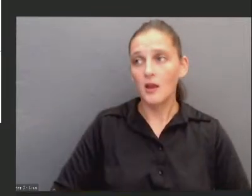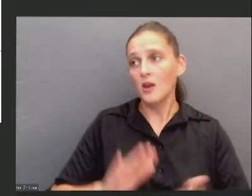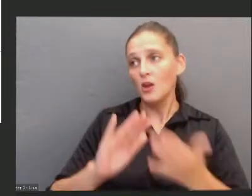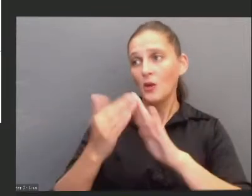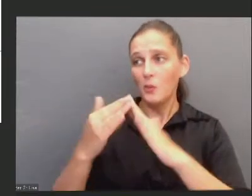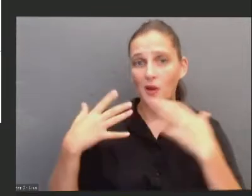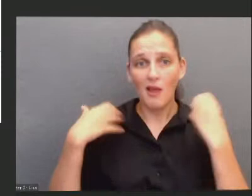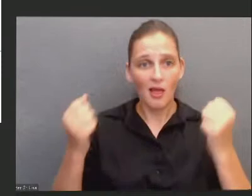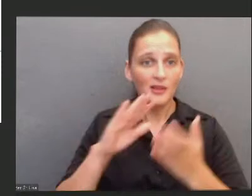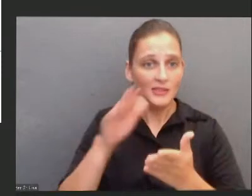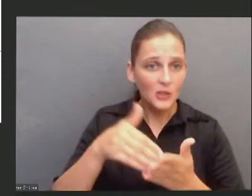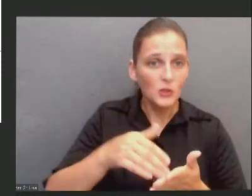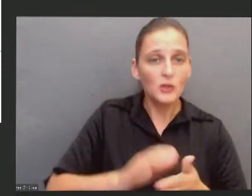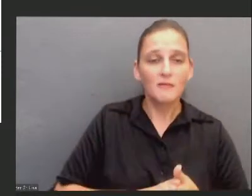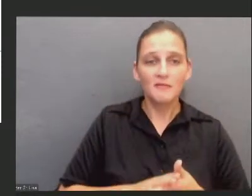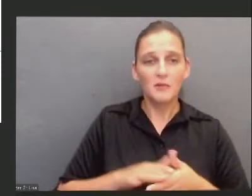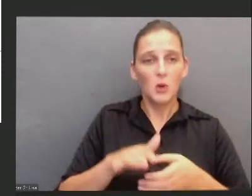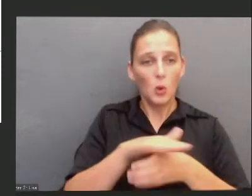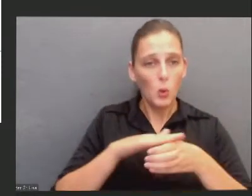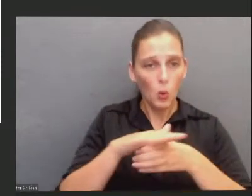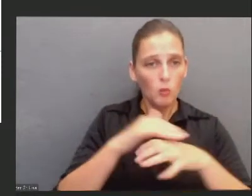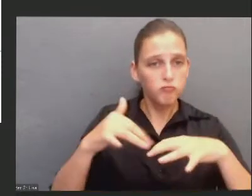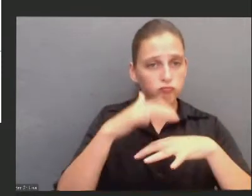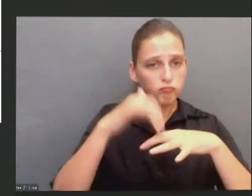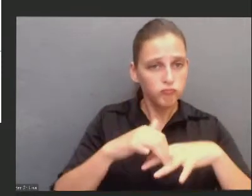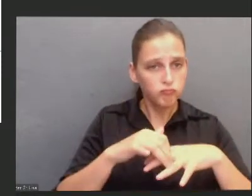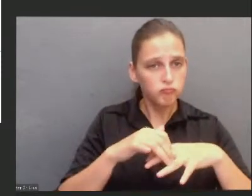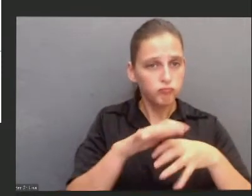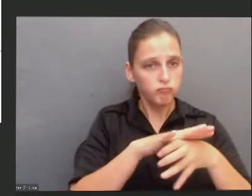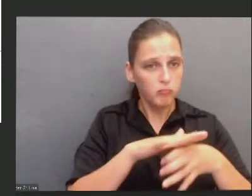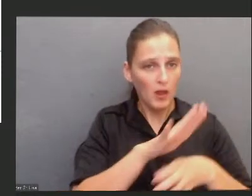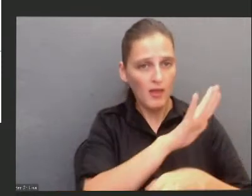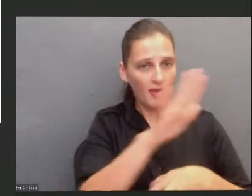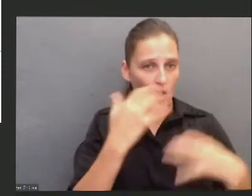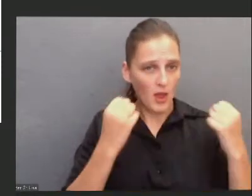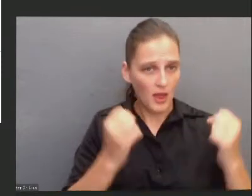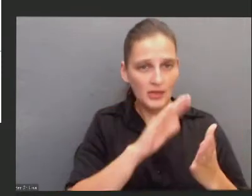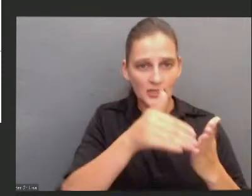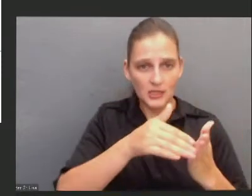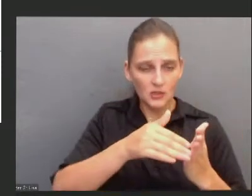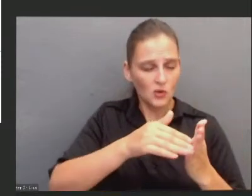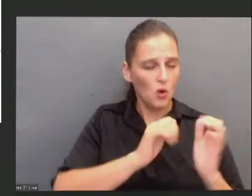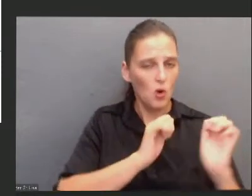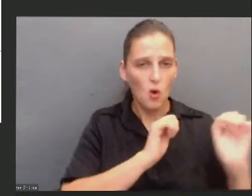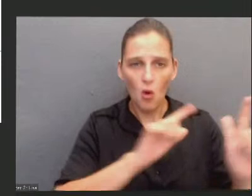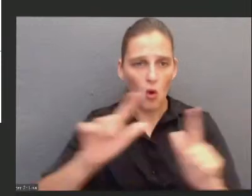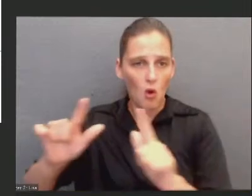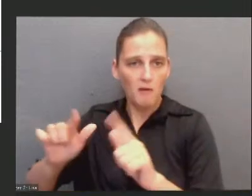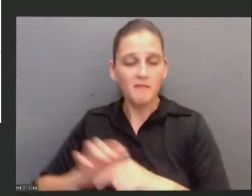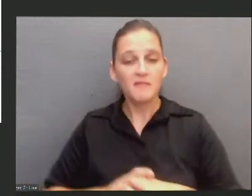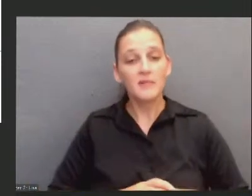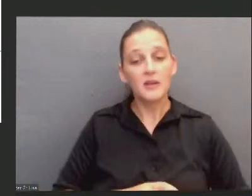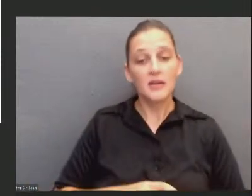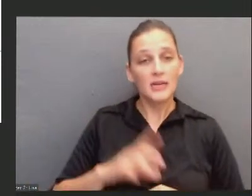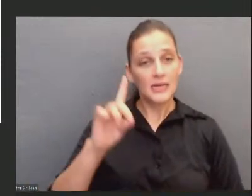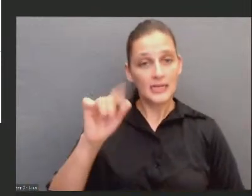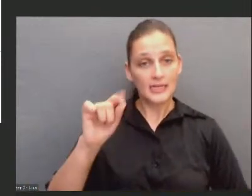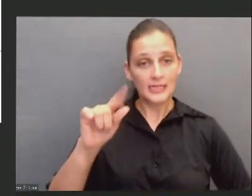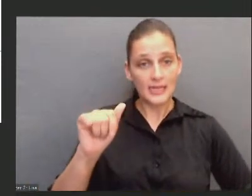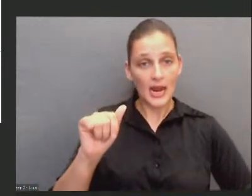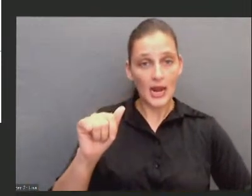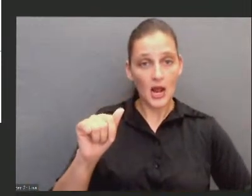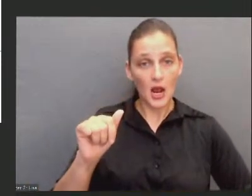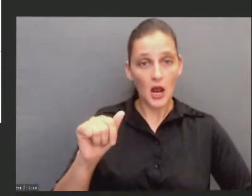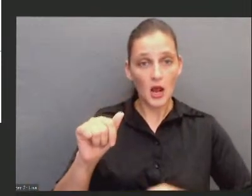local, tribal, and territorial departments. Data systems must be interoperable between health systems. I'd also add